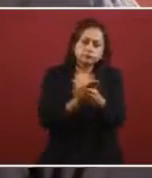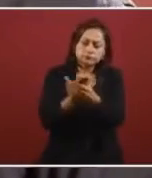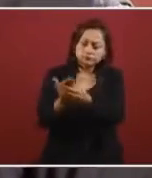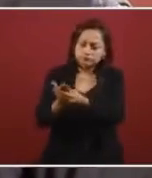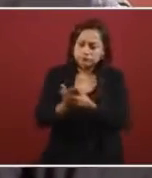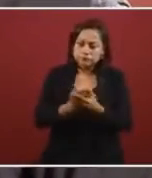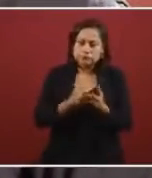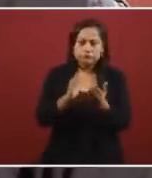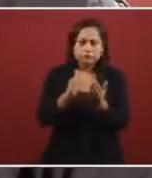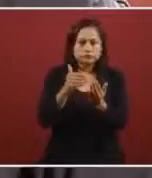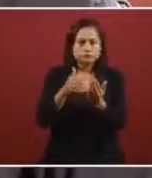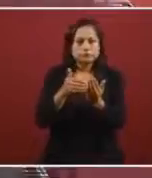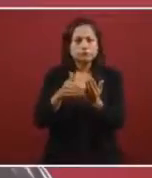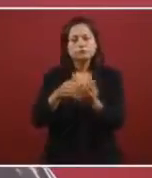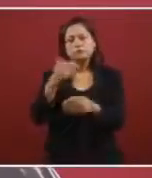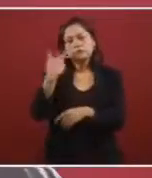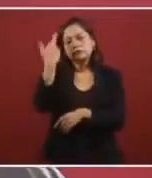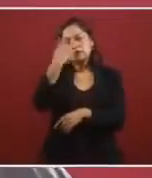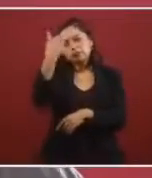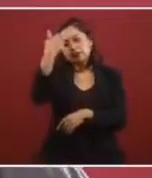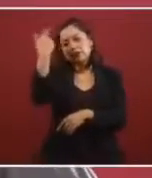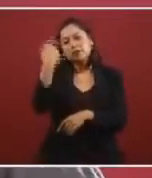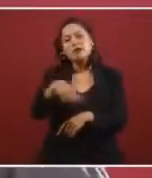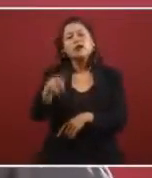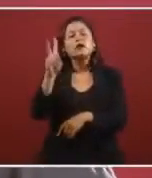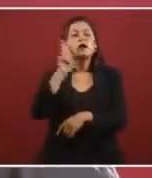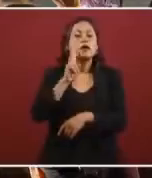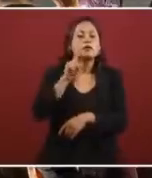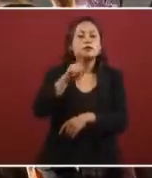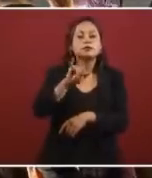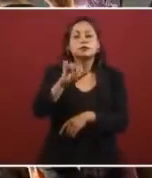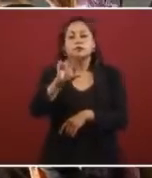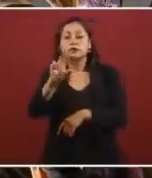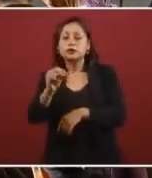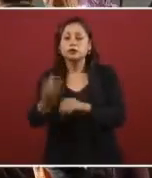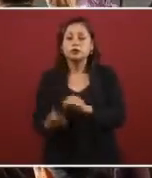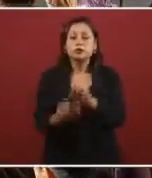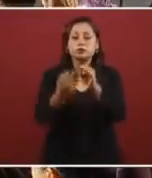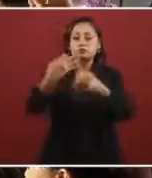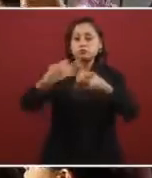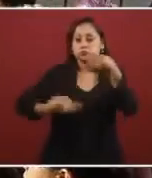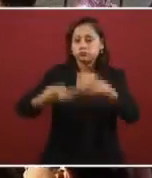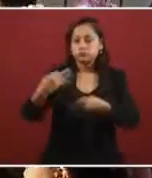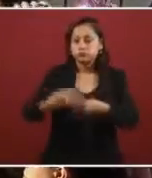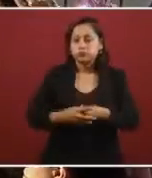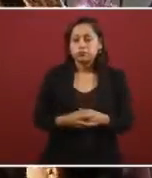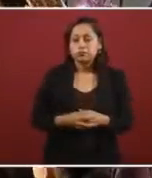declarations found in files, and they will be held responsible in front of justice.